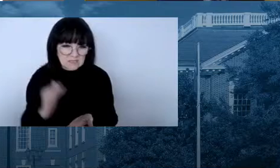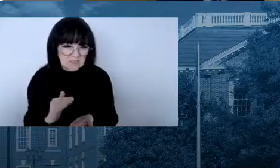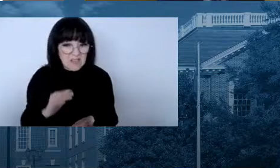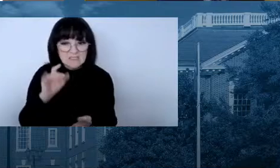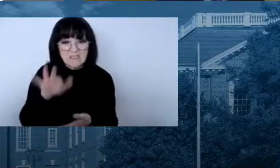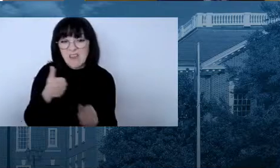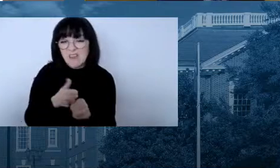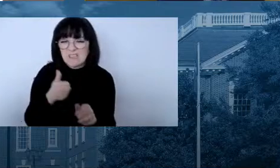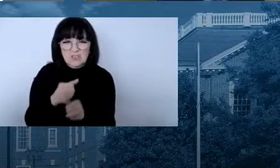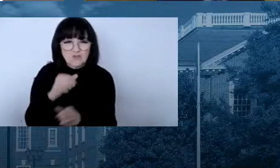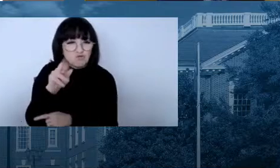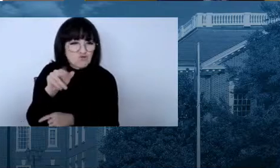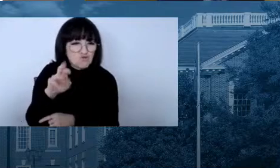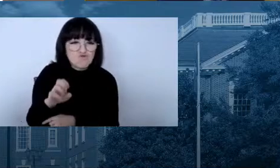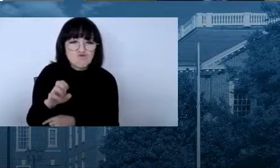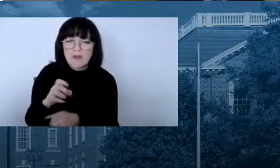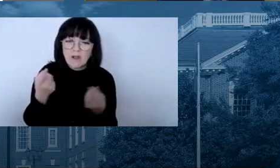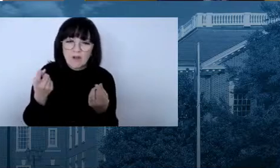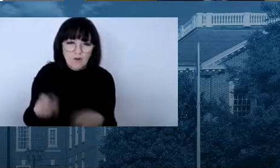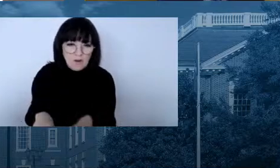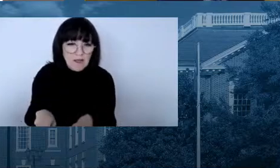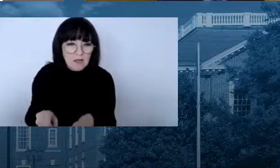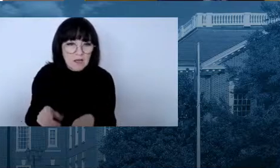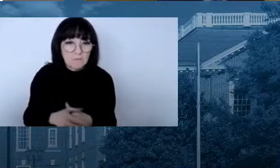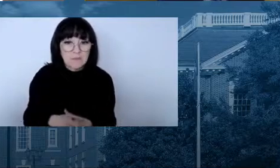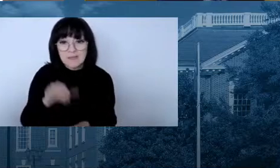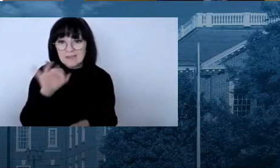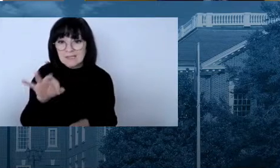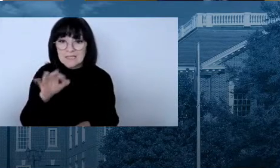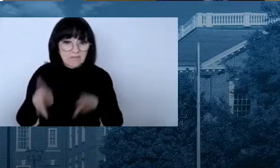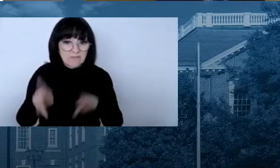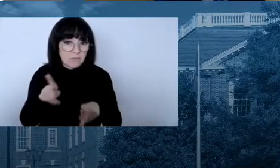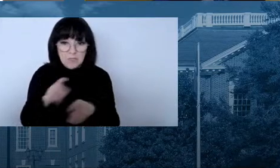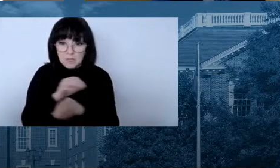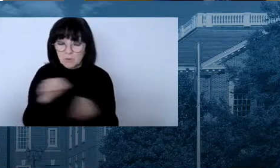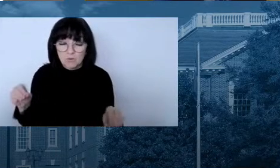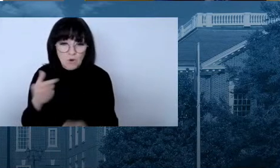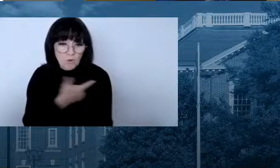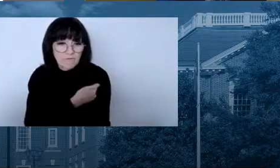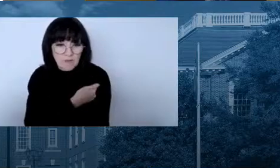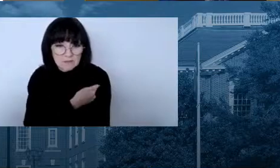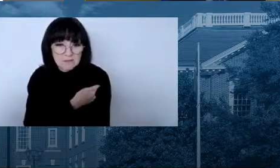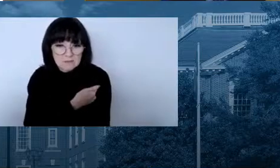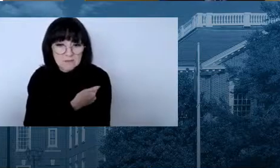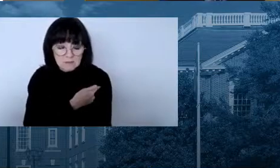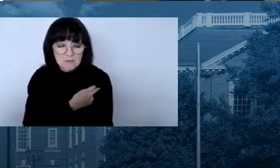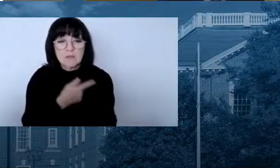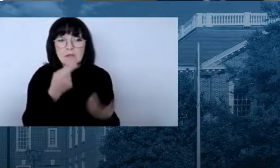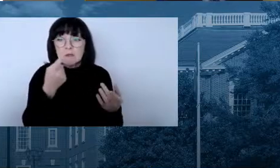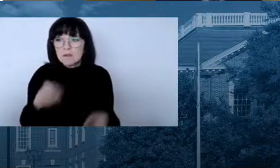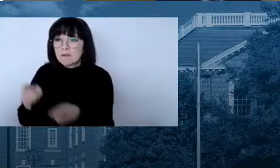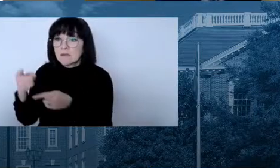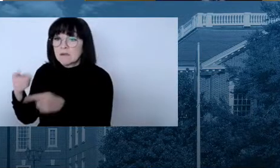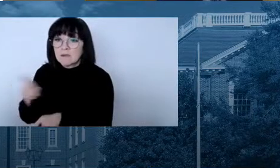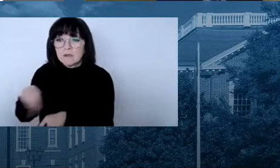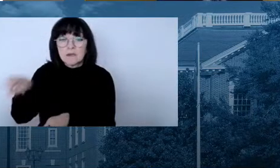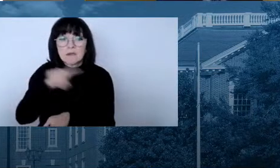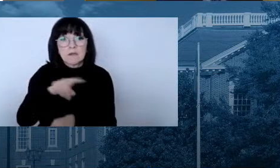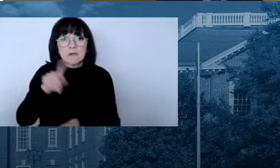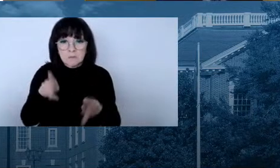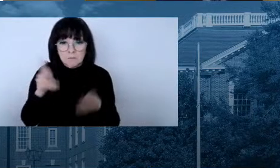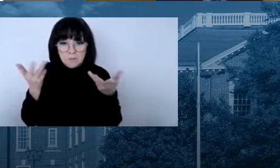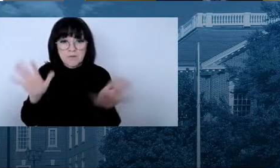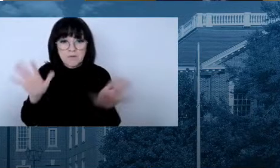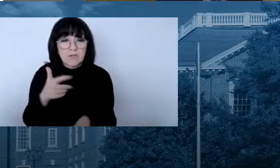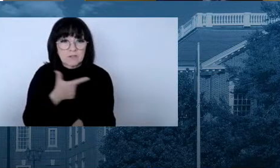opposed to, what happens if people don't get the vaccine, and or what has happened for those that did get the vaccine, where the study that